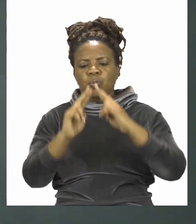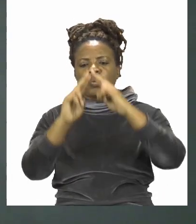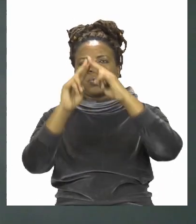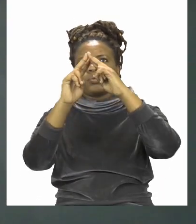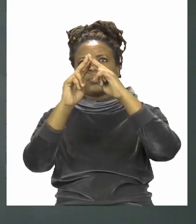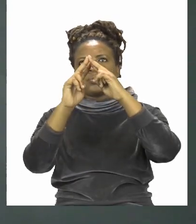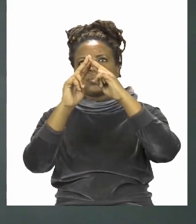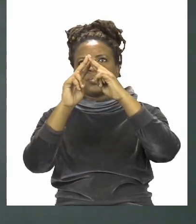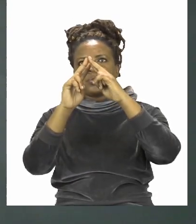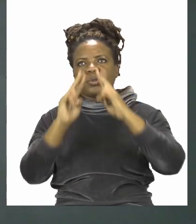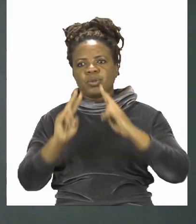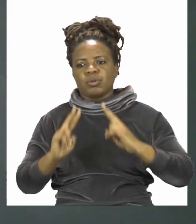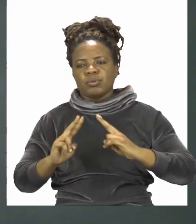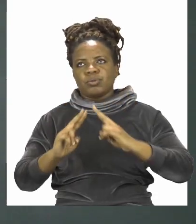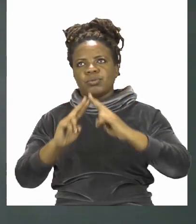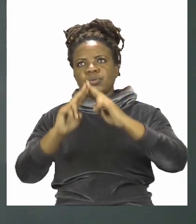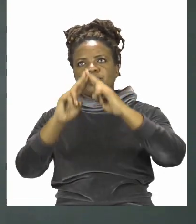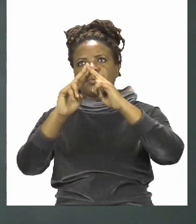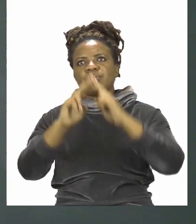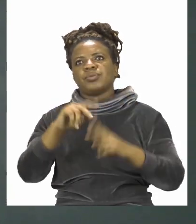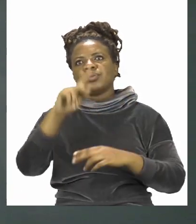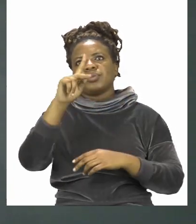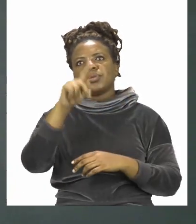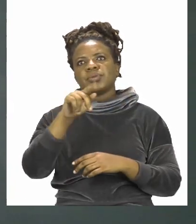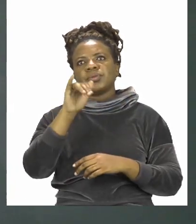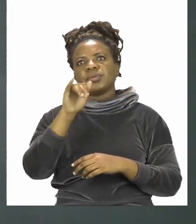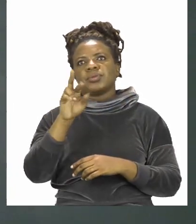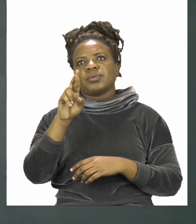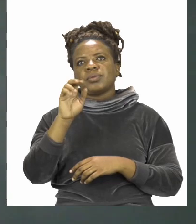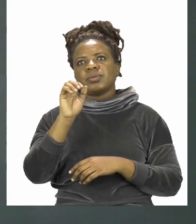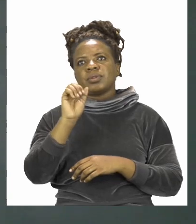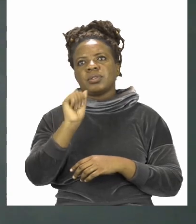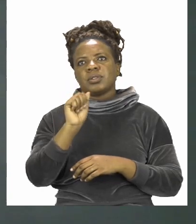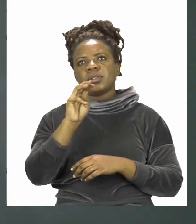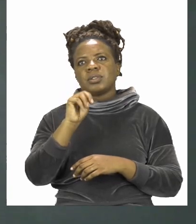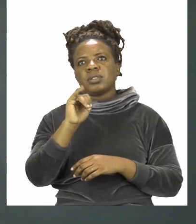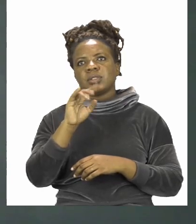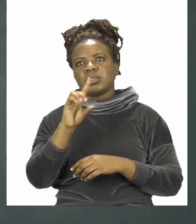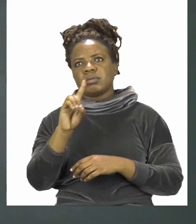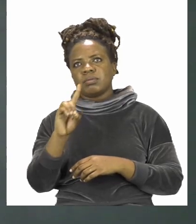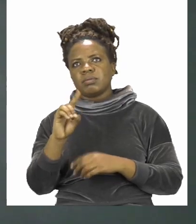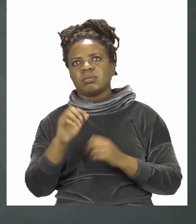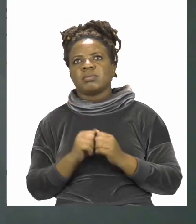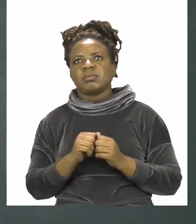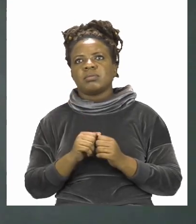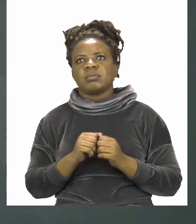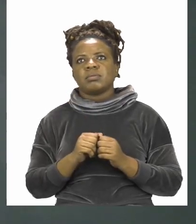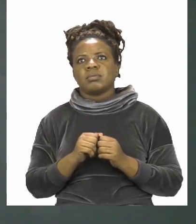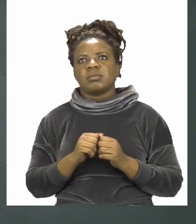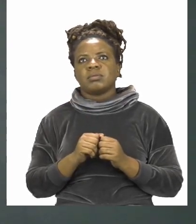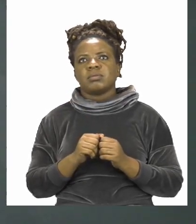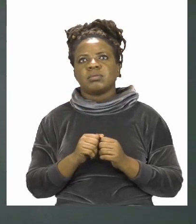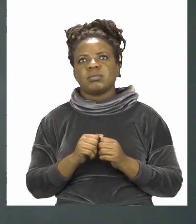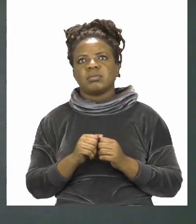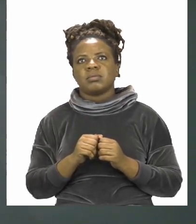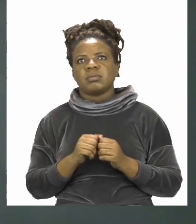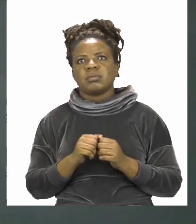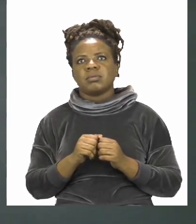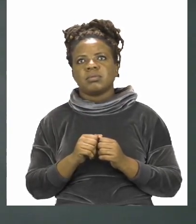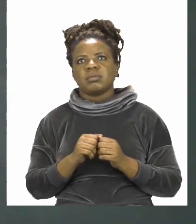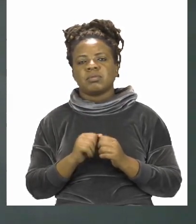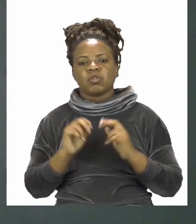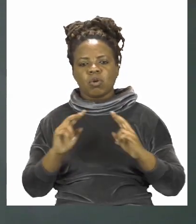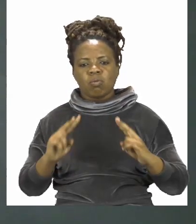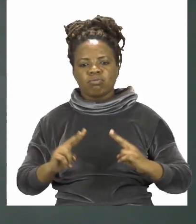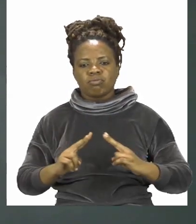Pyramid. Pyramid. Now a pyramid looks like the actual pyramids that are in